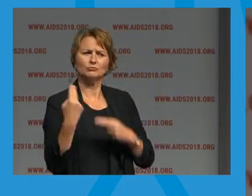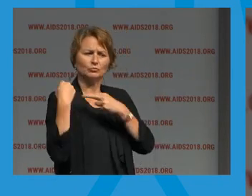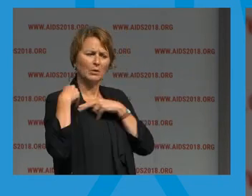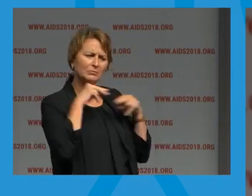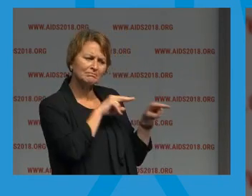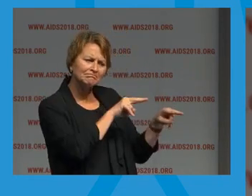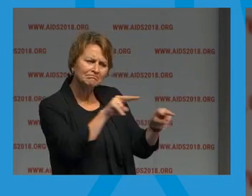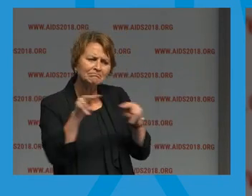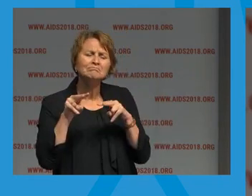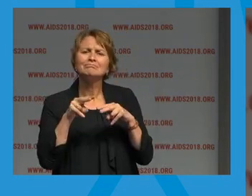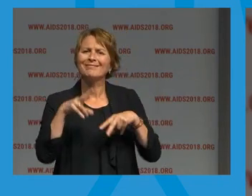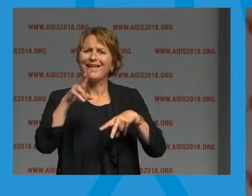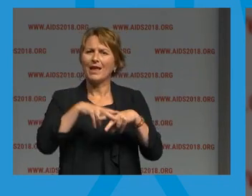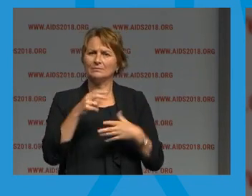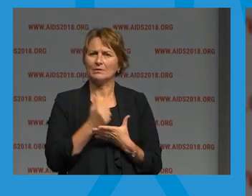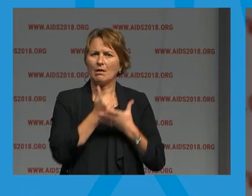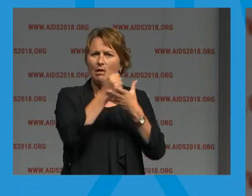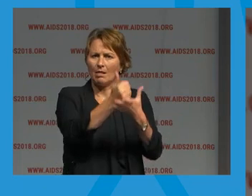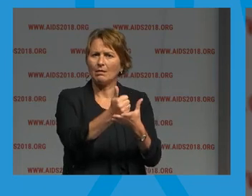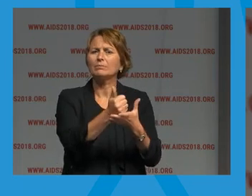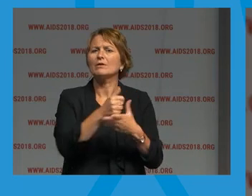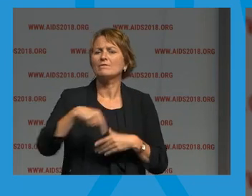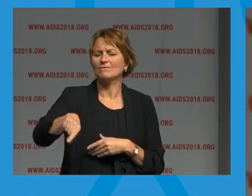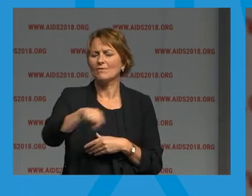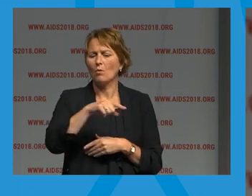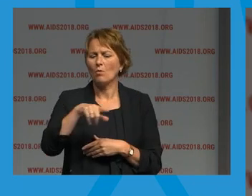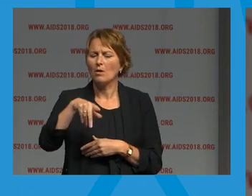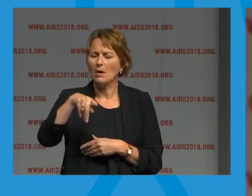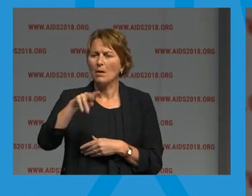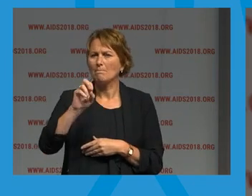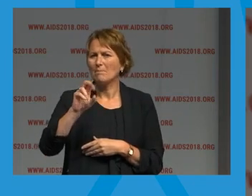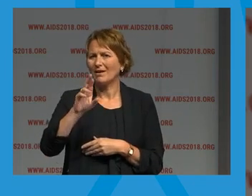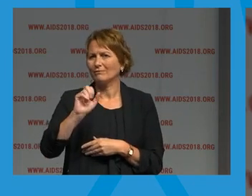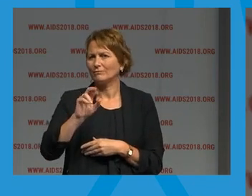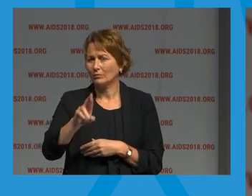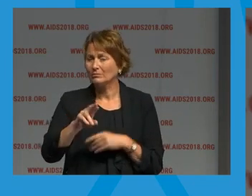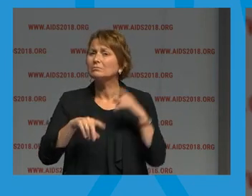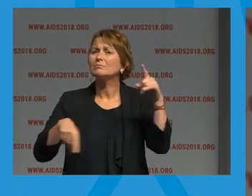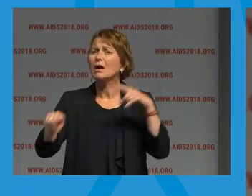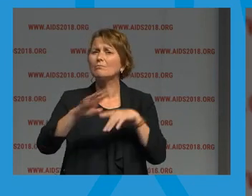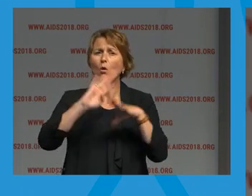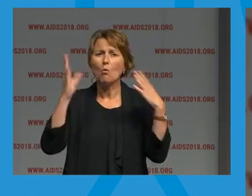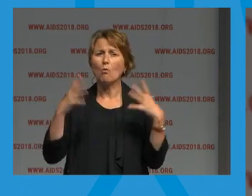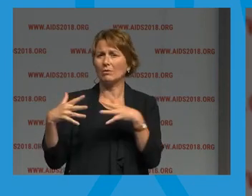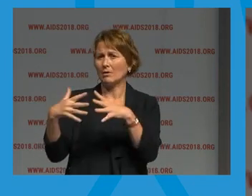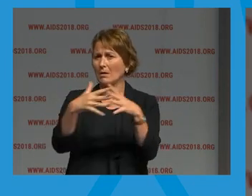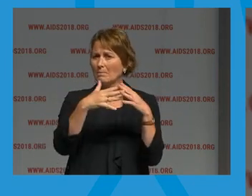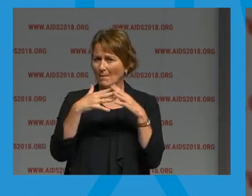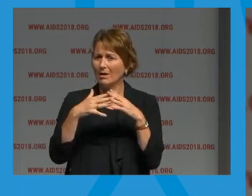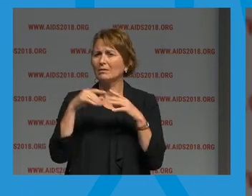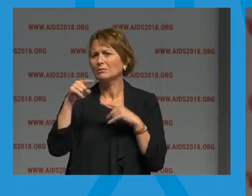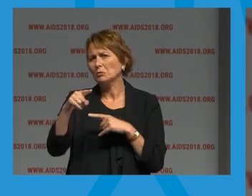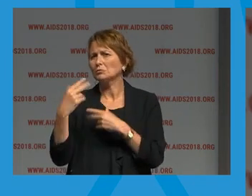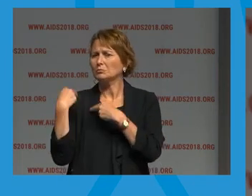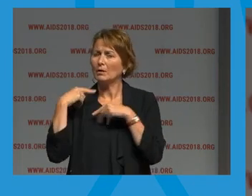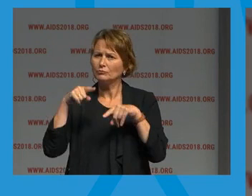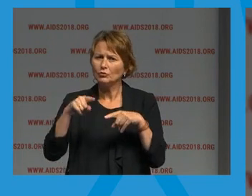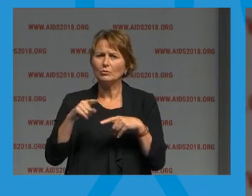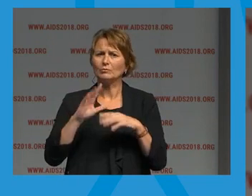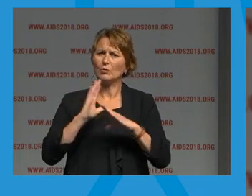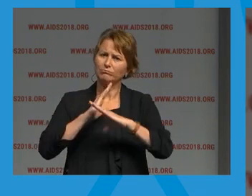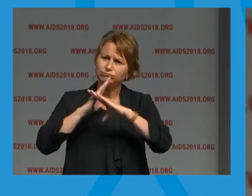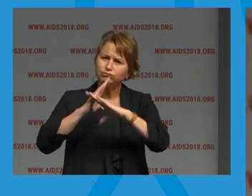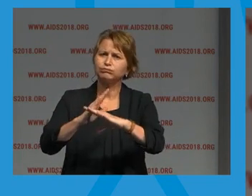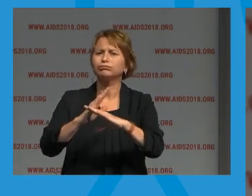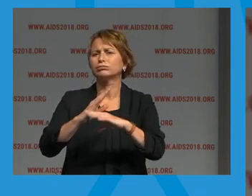for AIDS Relief, well known as PEPFAR, and all U.S. government's engagement with the Global Fund to Fight AIDS, tuberculosis,